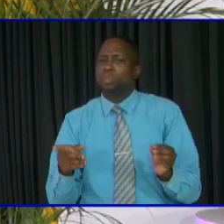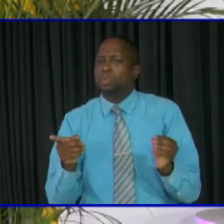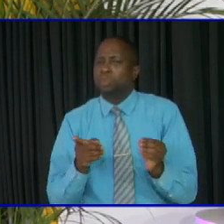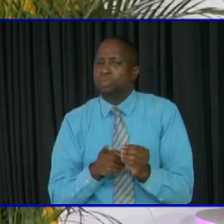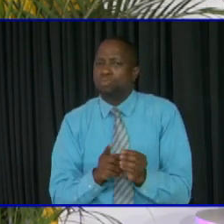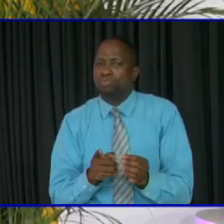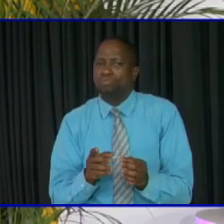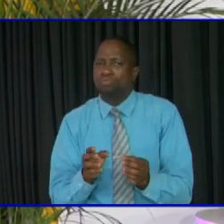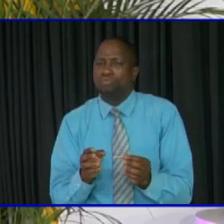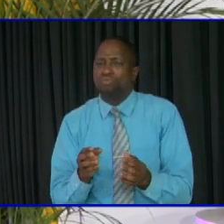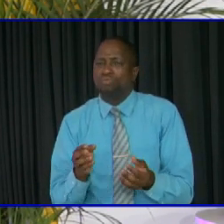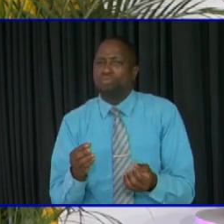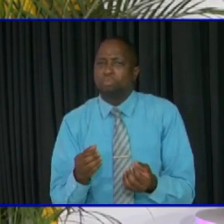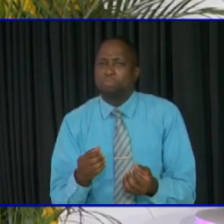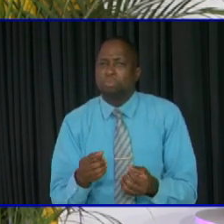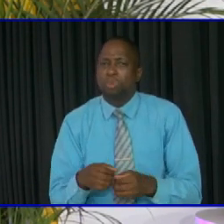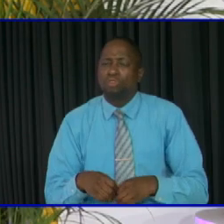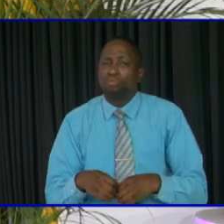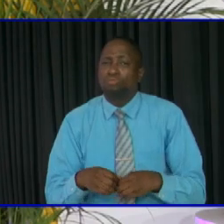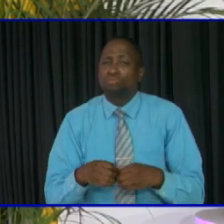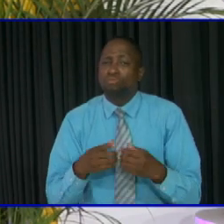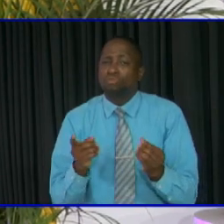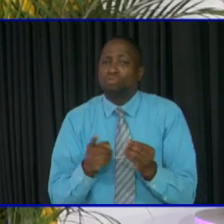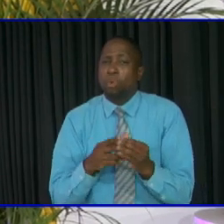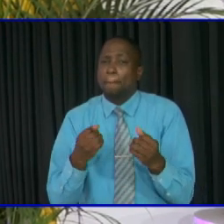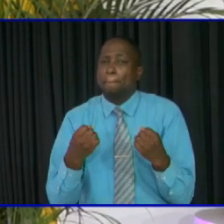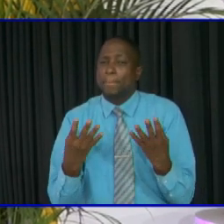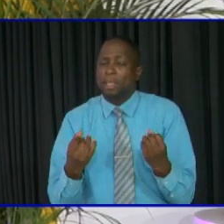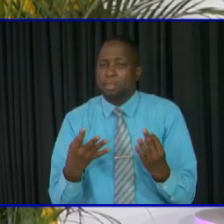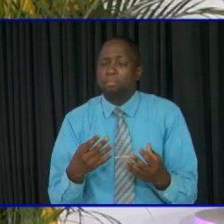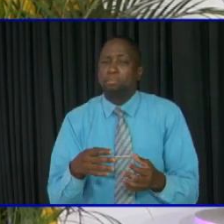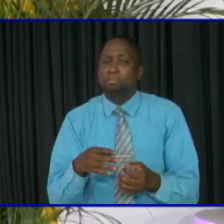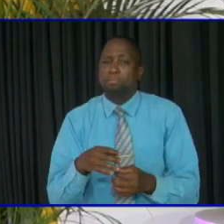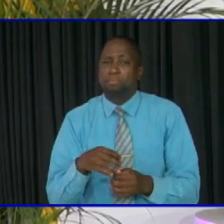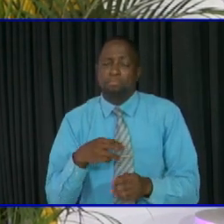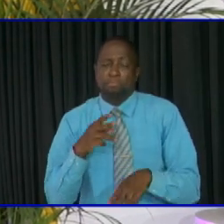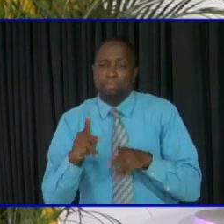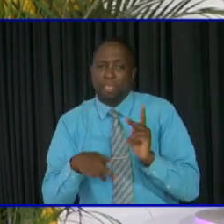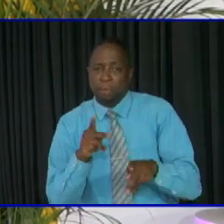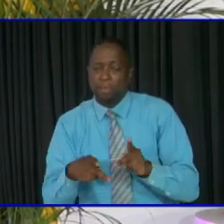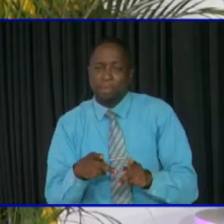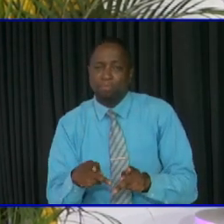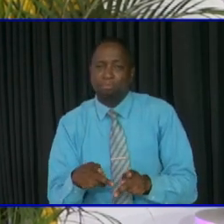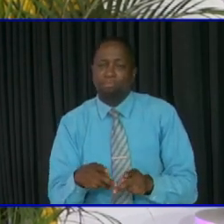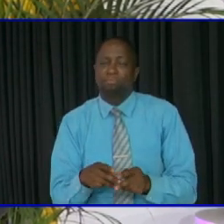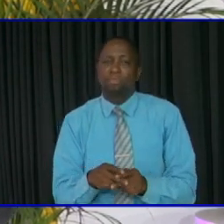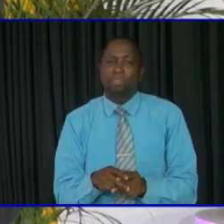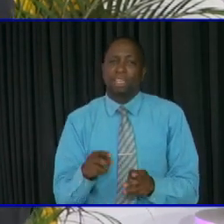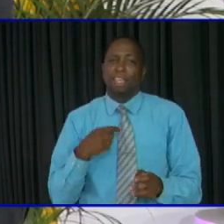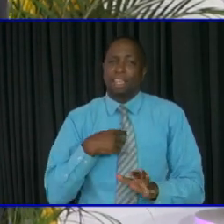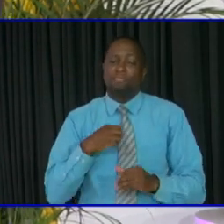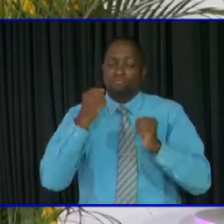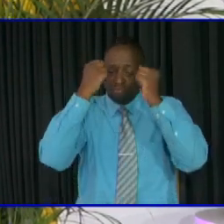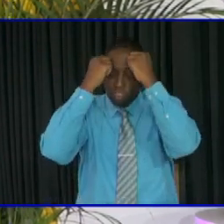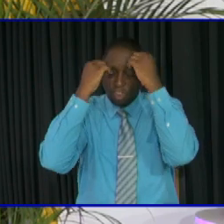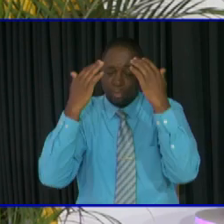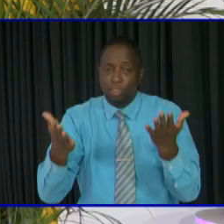example. Some young, some not so young. I submit to you this evening,